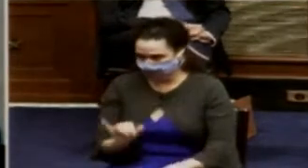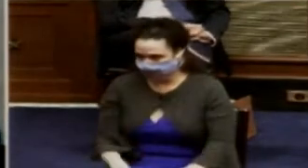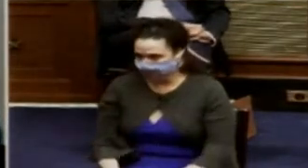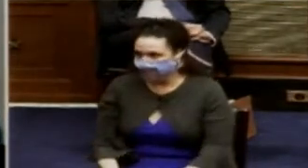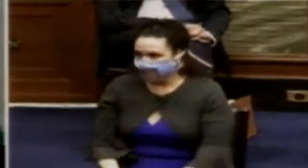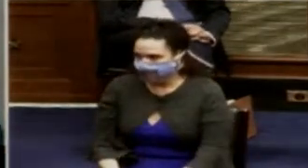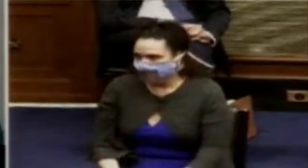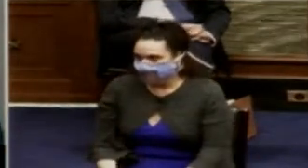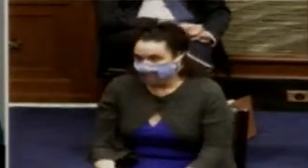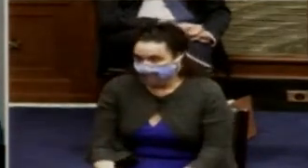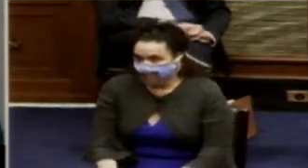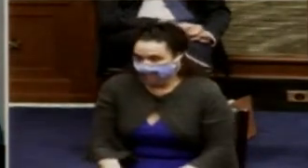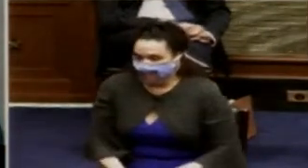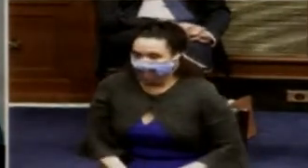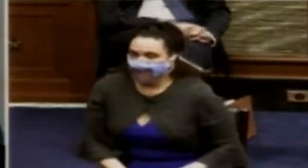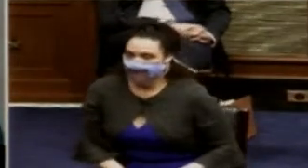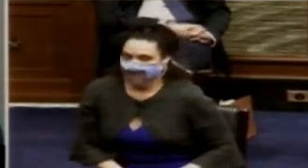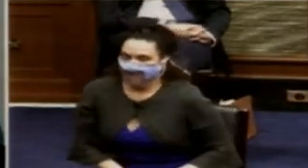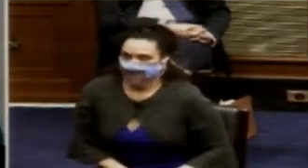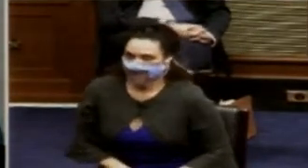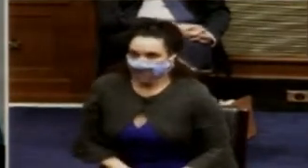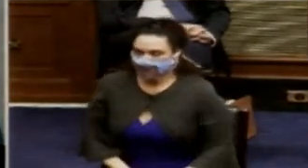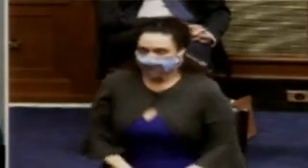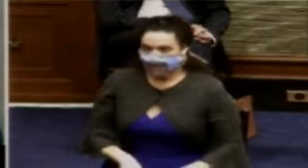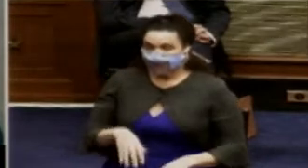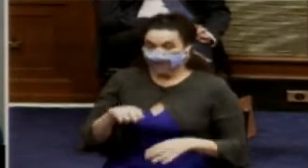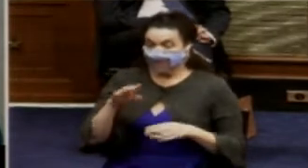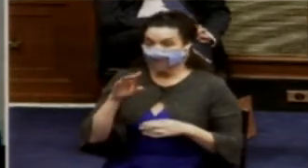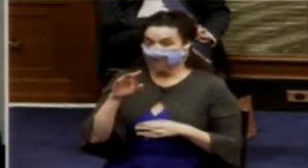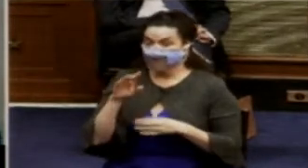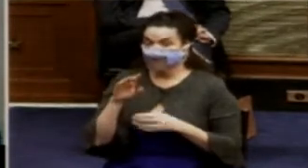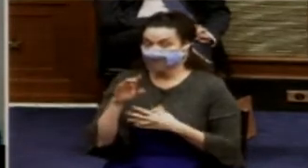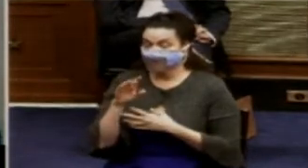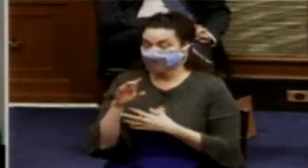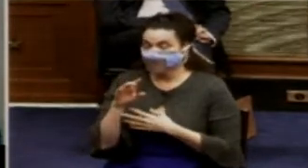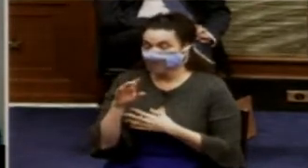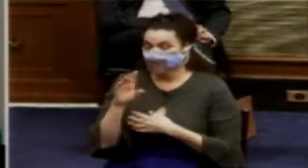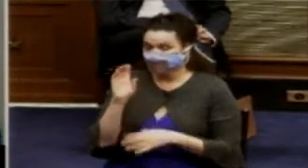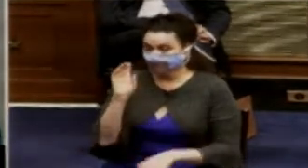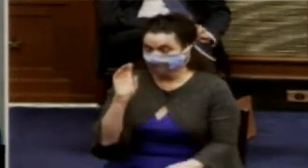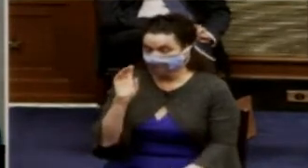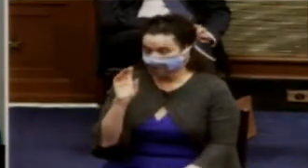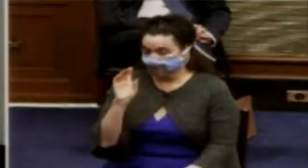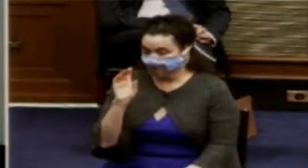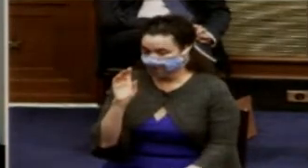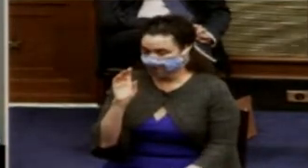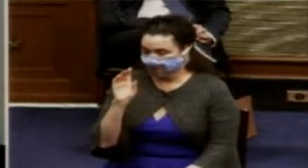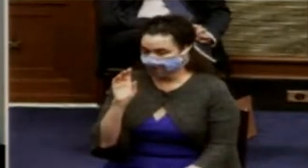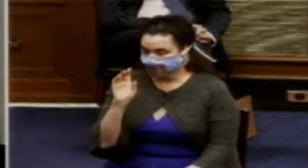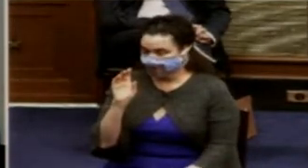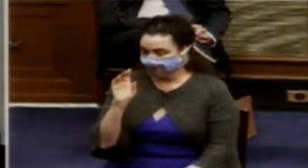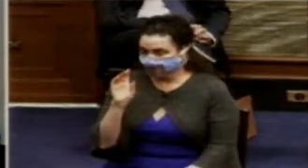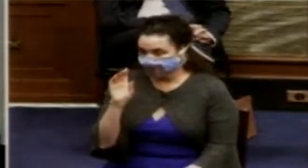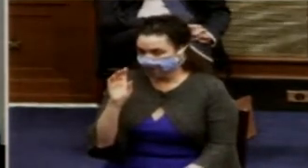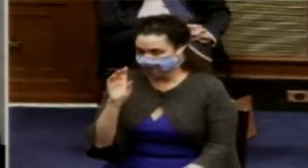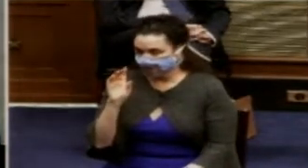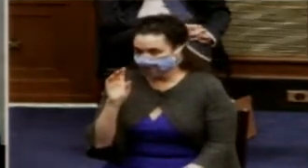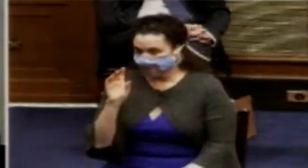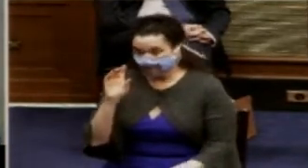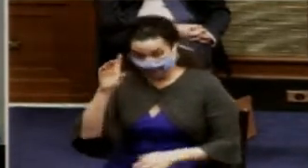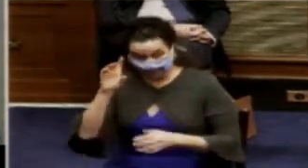Well, thank you. Was district representation in Congress for the federal district